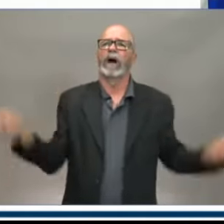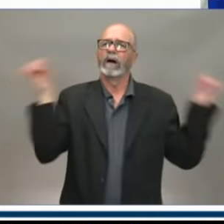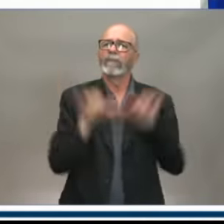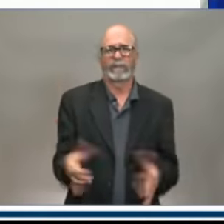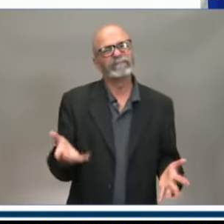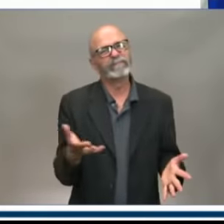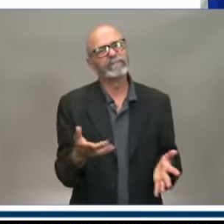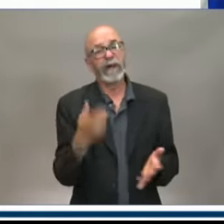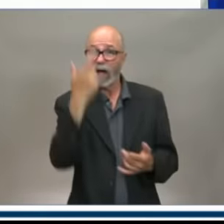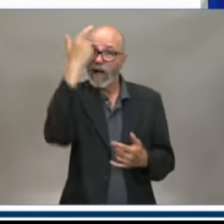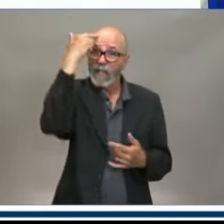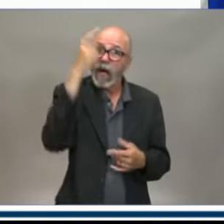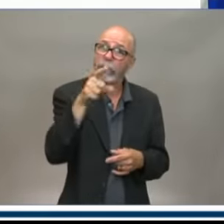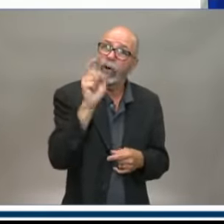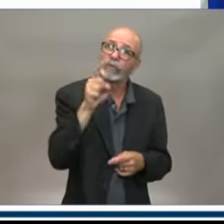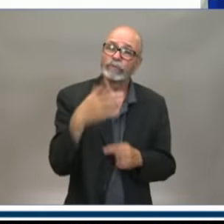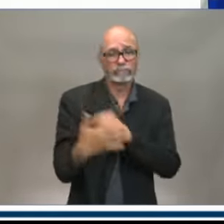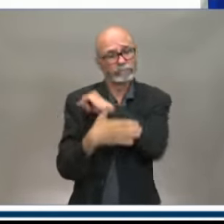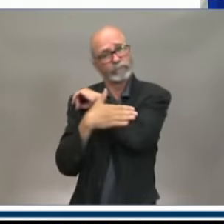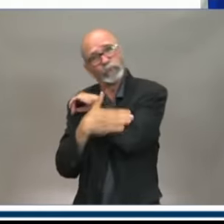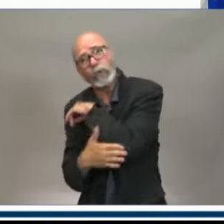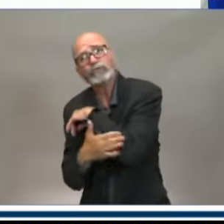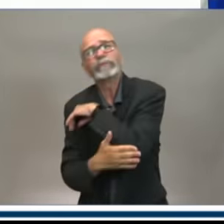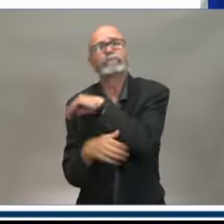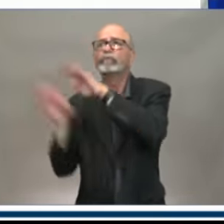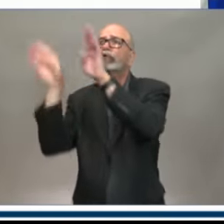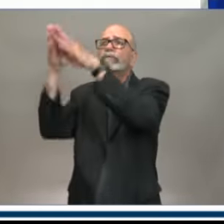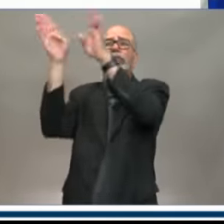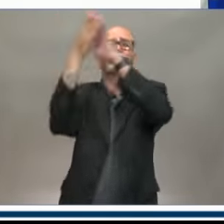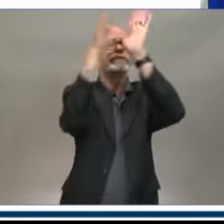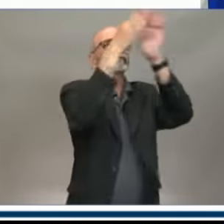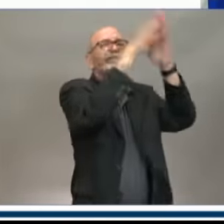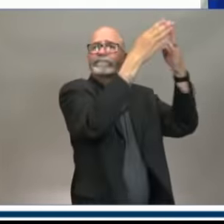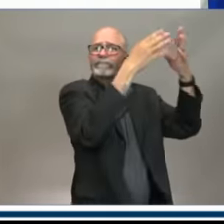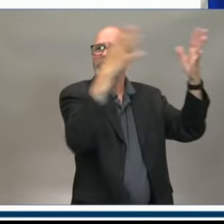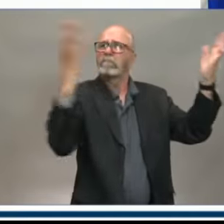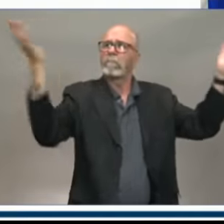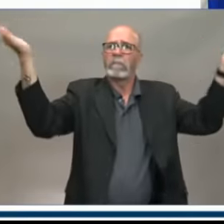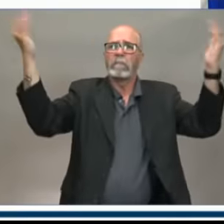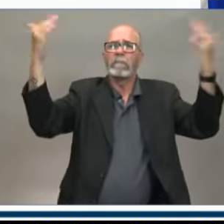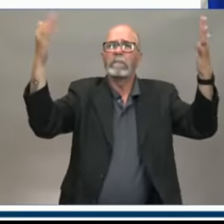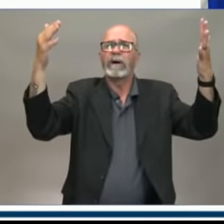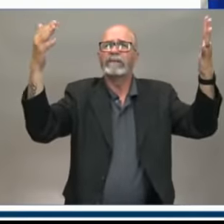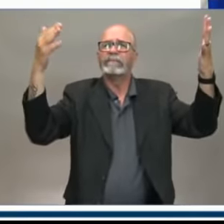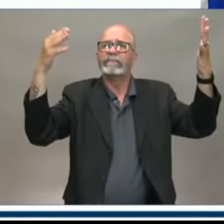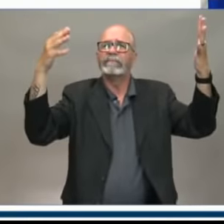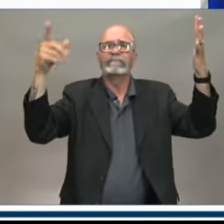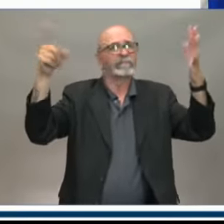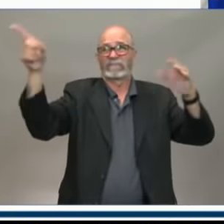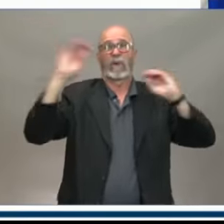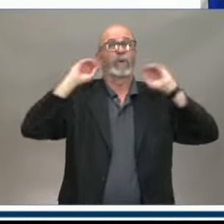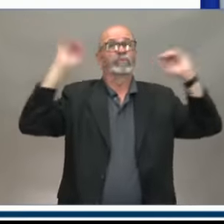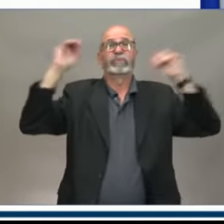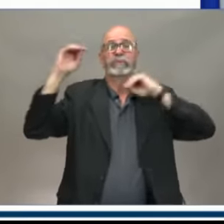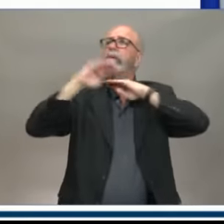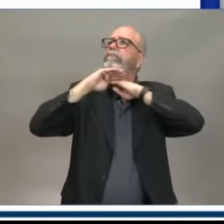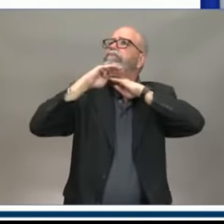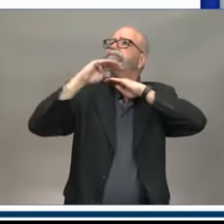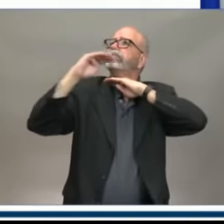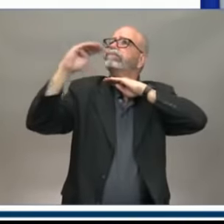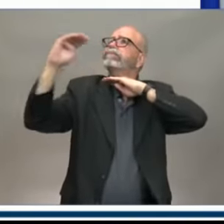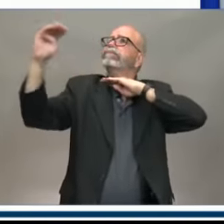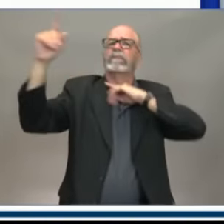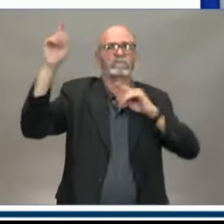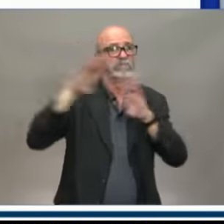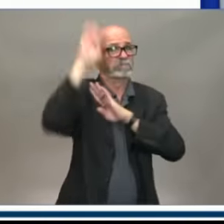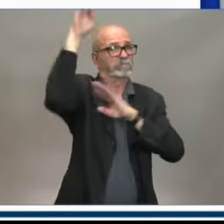to open things up sooner in the areas where the curve is very flat? Well, the premise of your question is not accurate. The